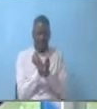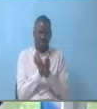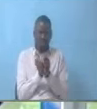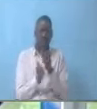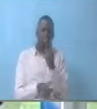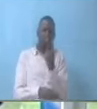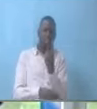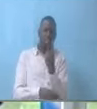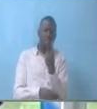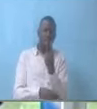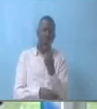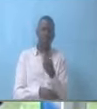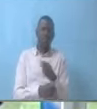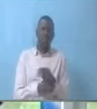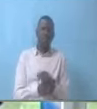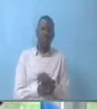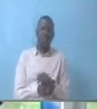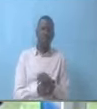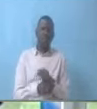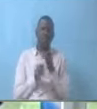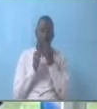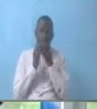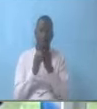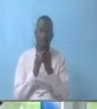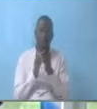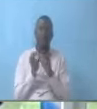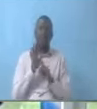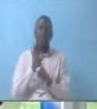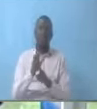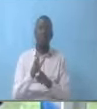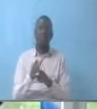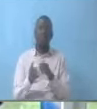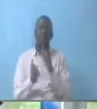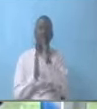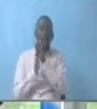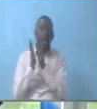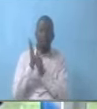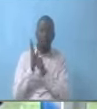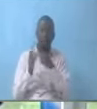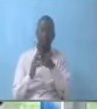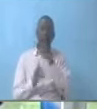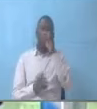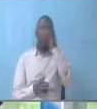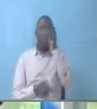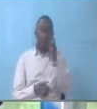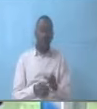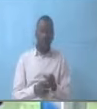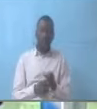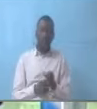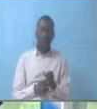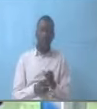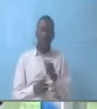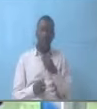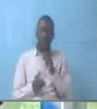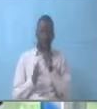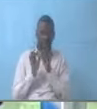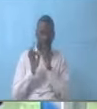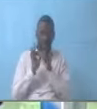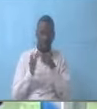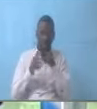2. It says the accounts of this person specified in the schedule.